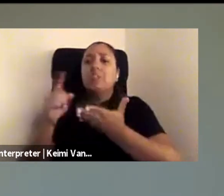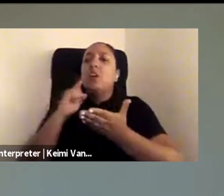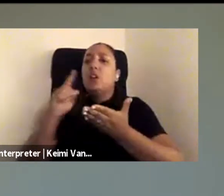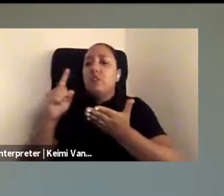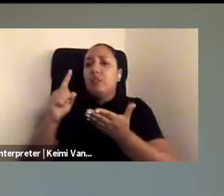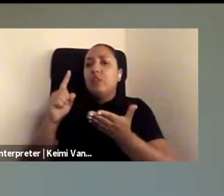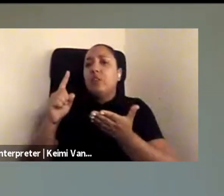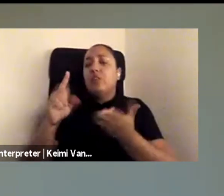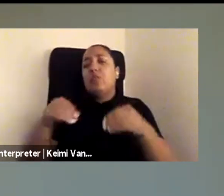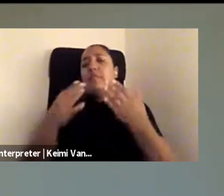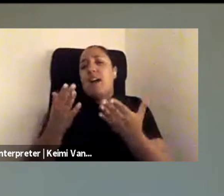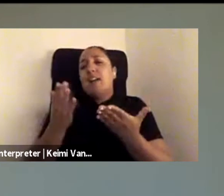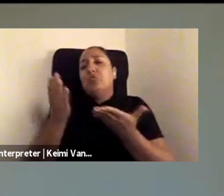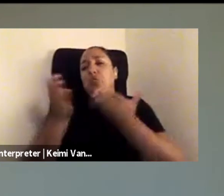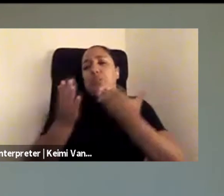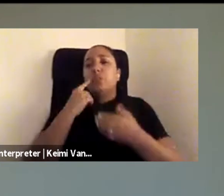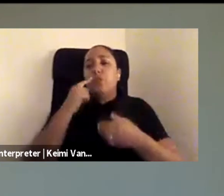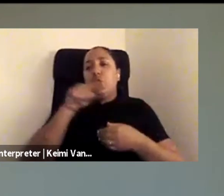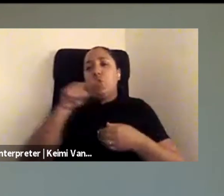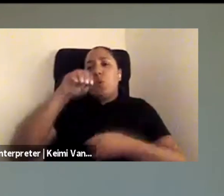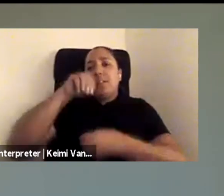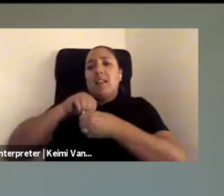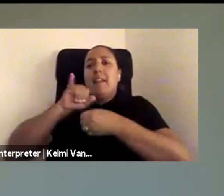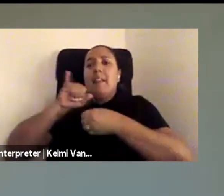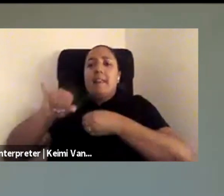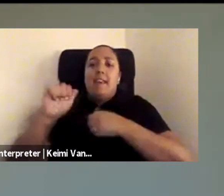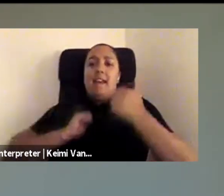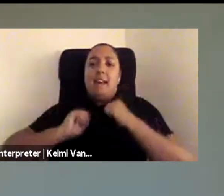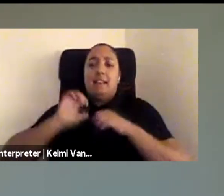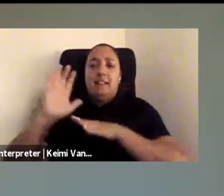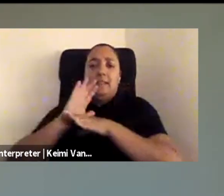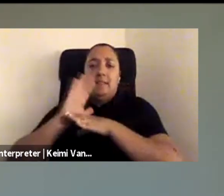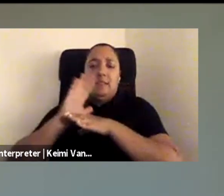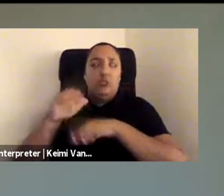industry. I'm going to do a brief description for folks that